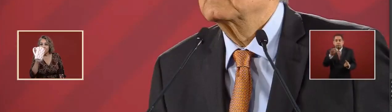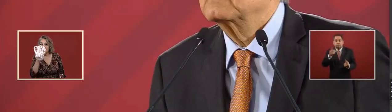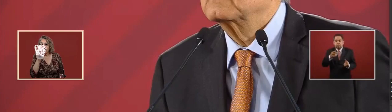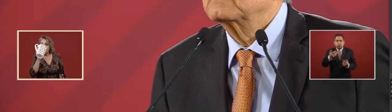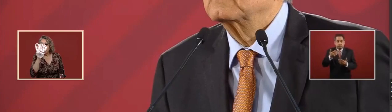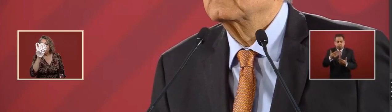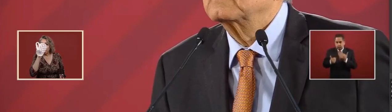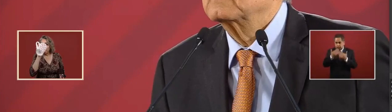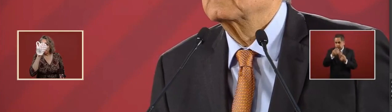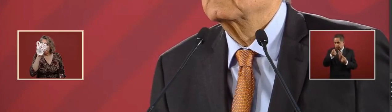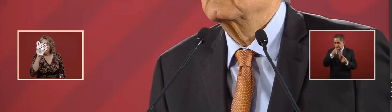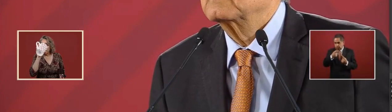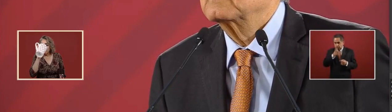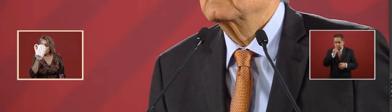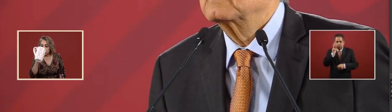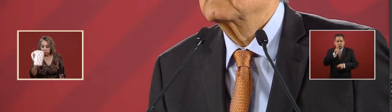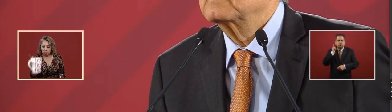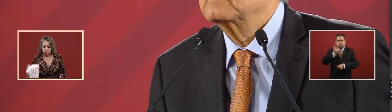died,